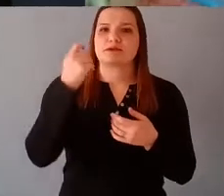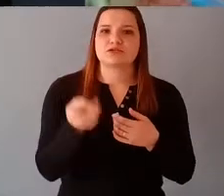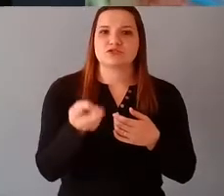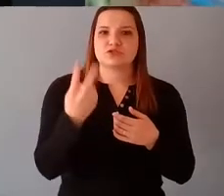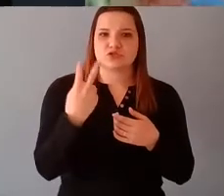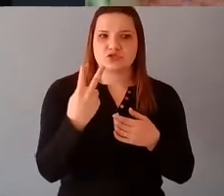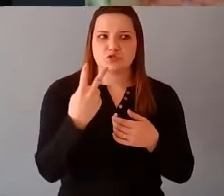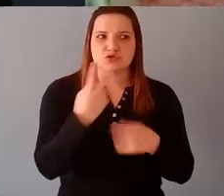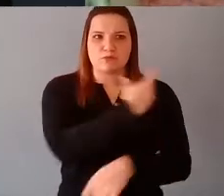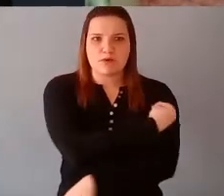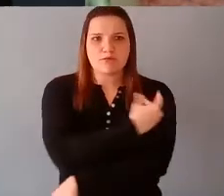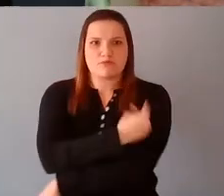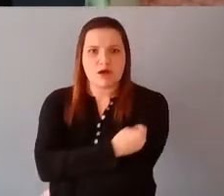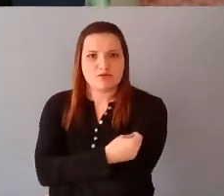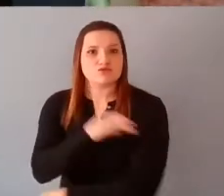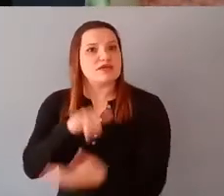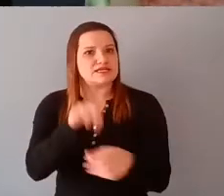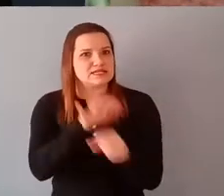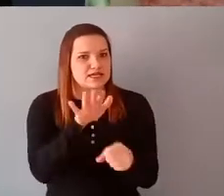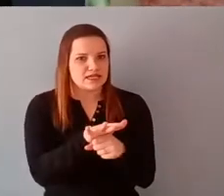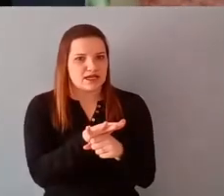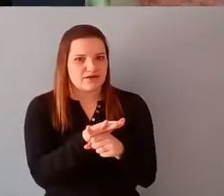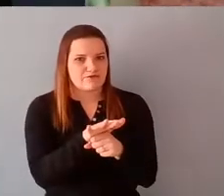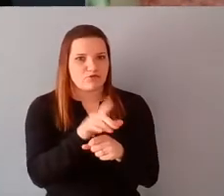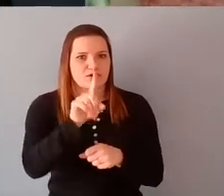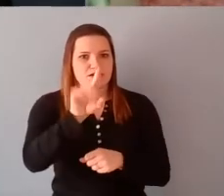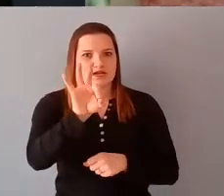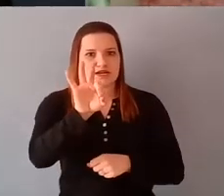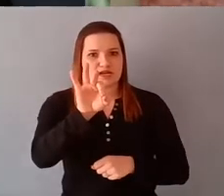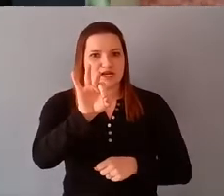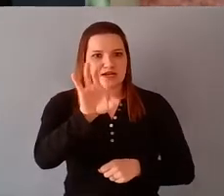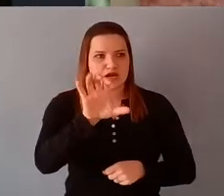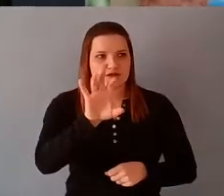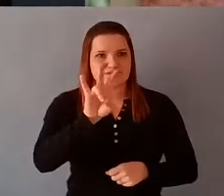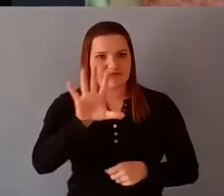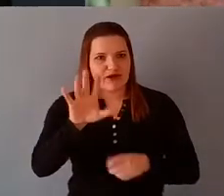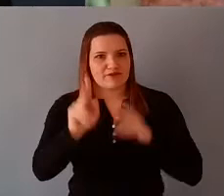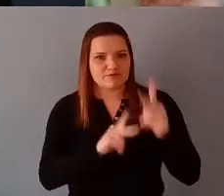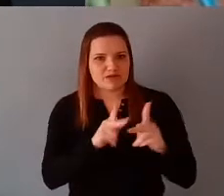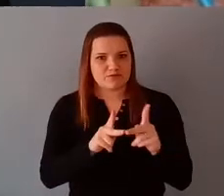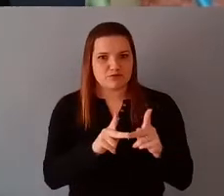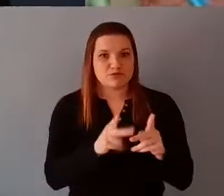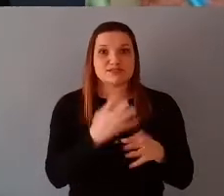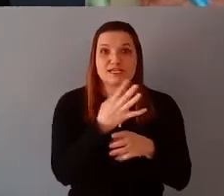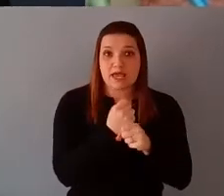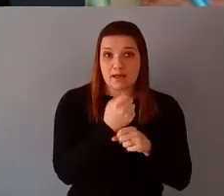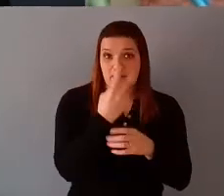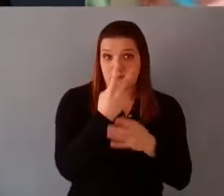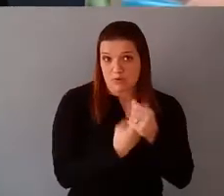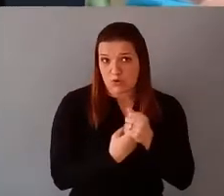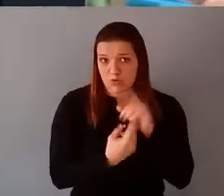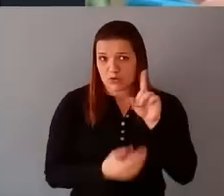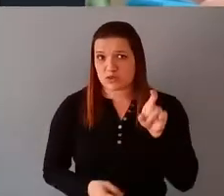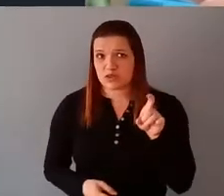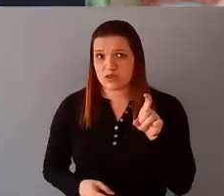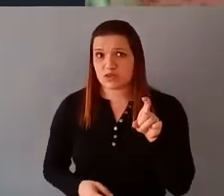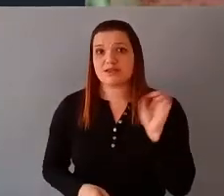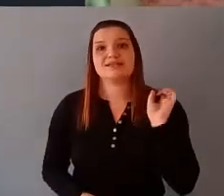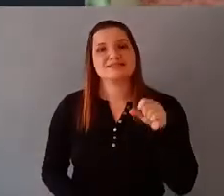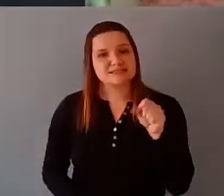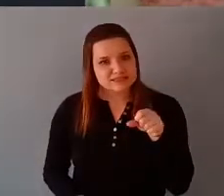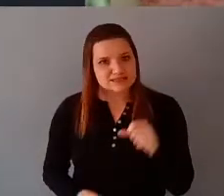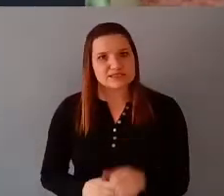a 2-dose, so that would be enough for 975 people to get both doses. Yes,